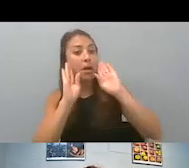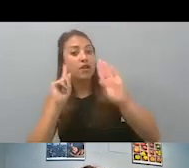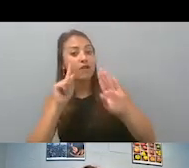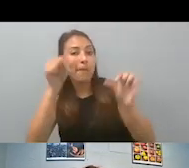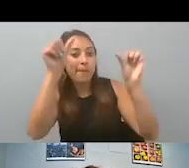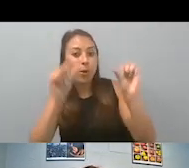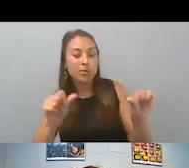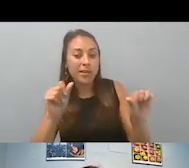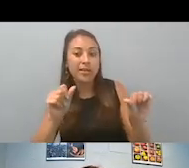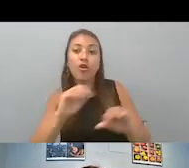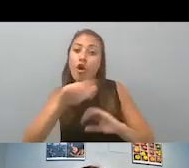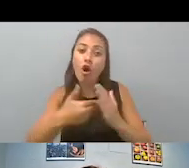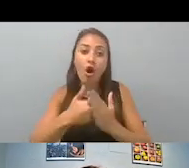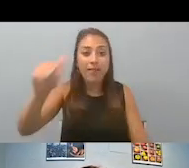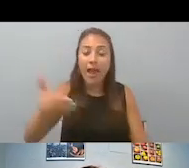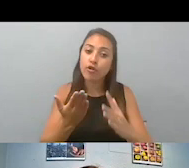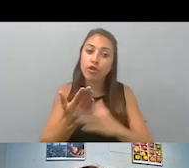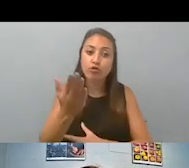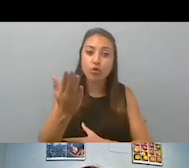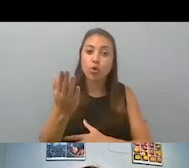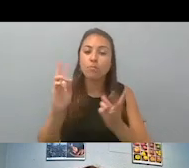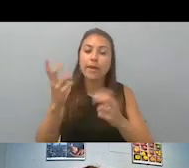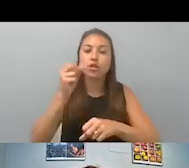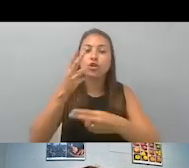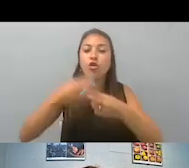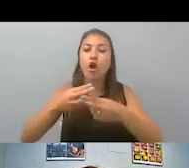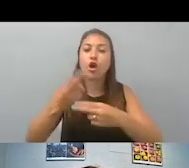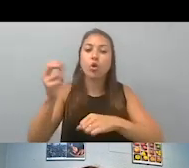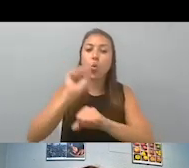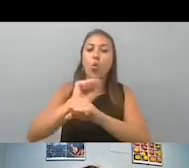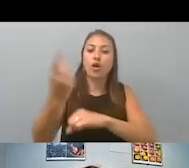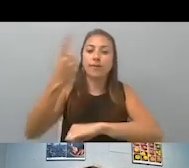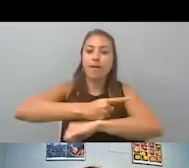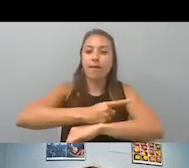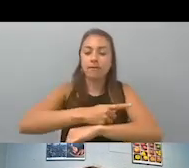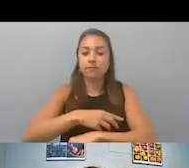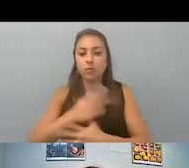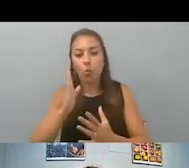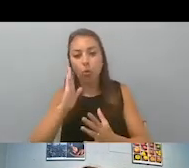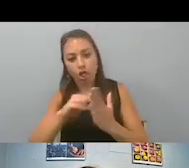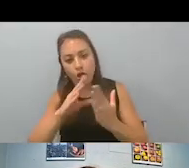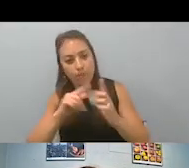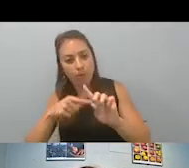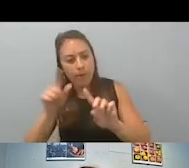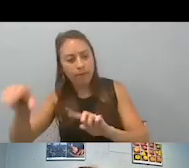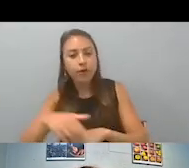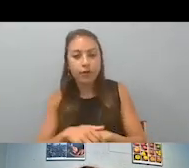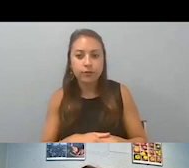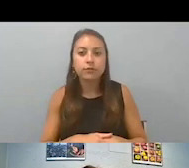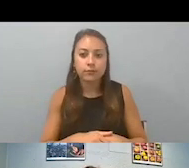positions. All the hiring is done through Workday, which students will start to get familiar with once they're on campus. But I